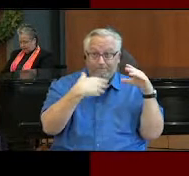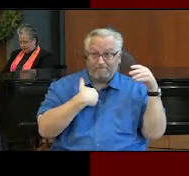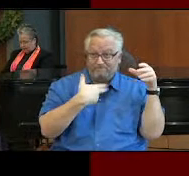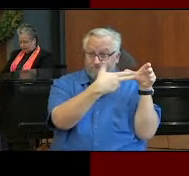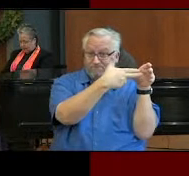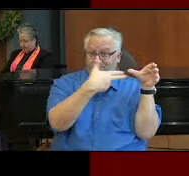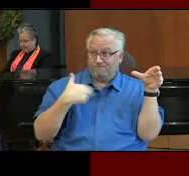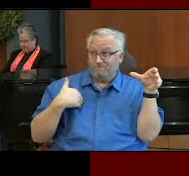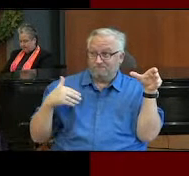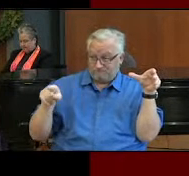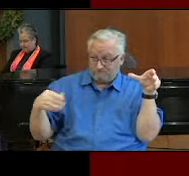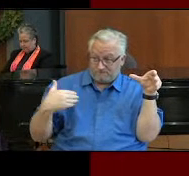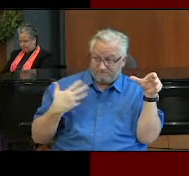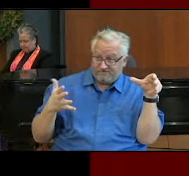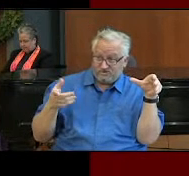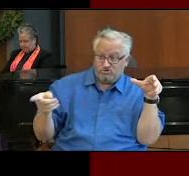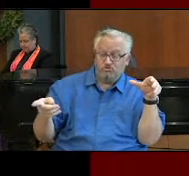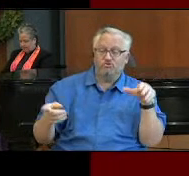You need a card?